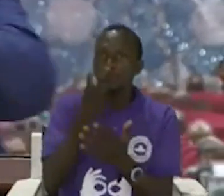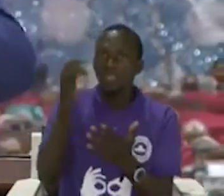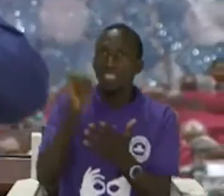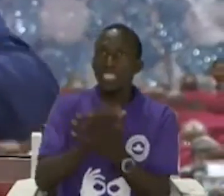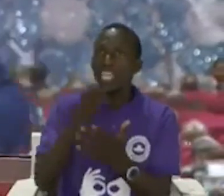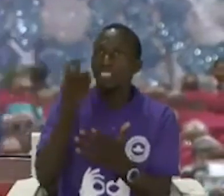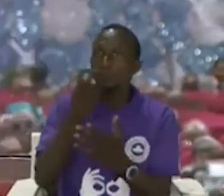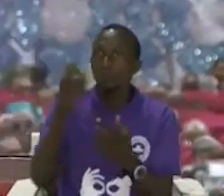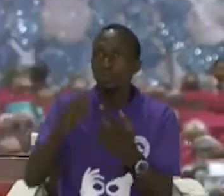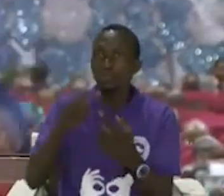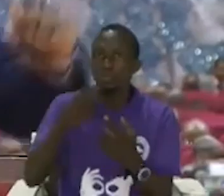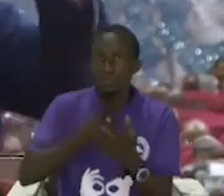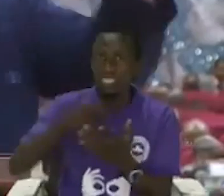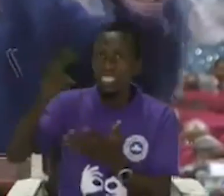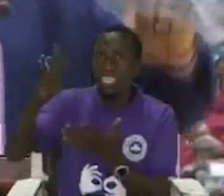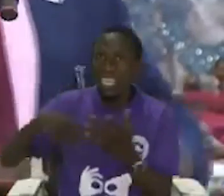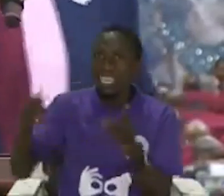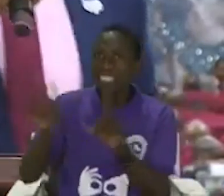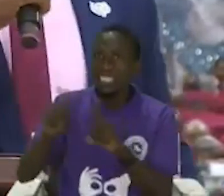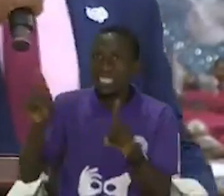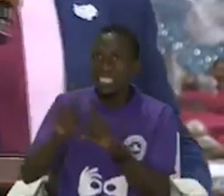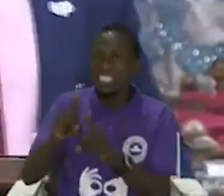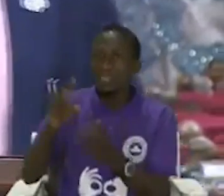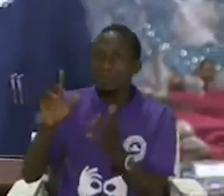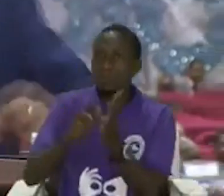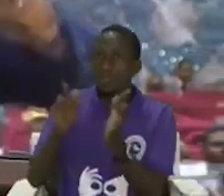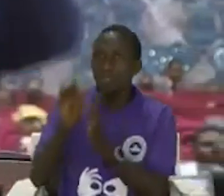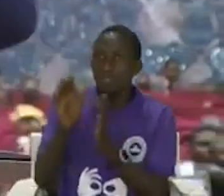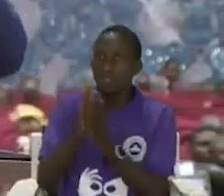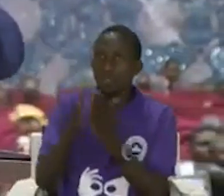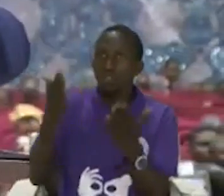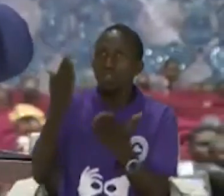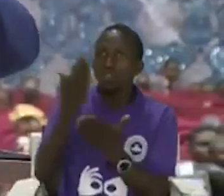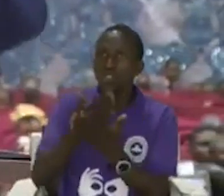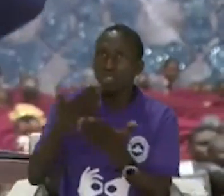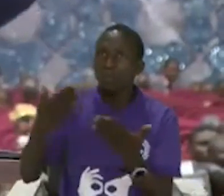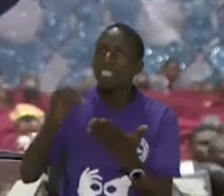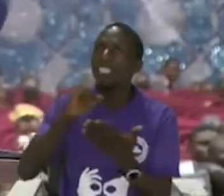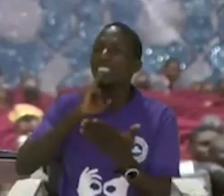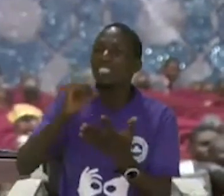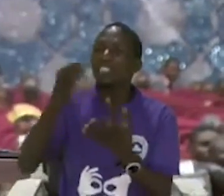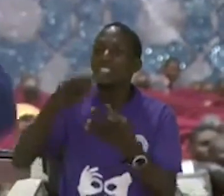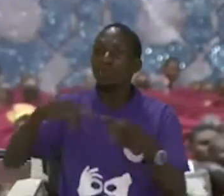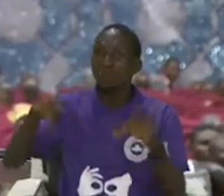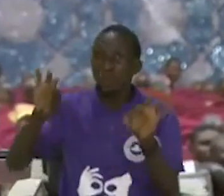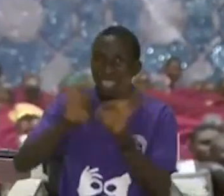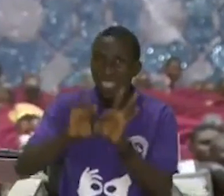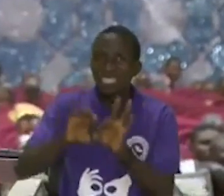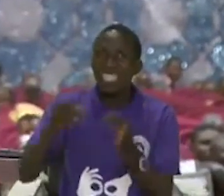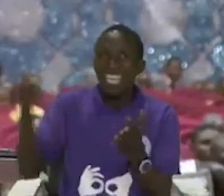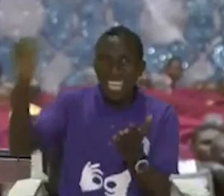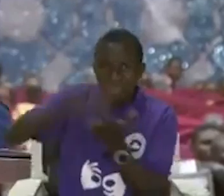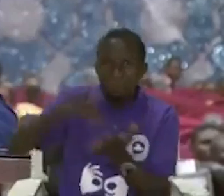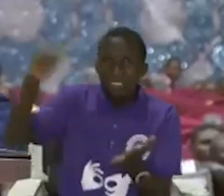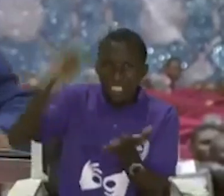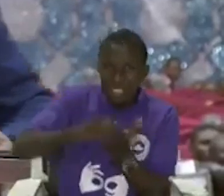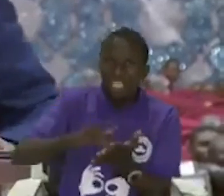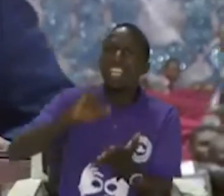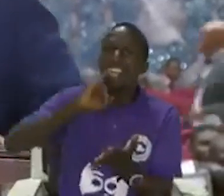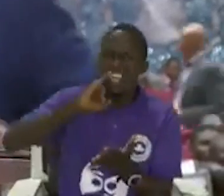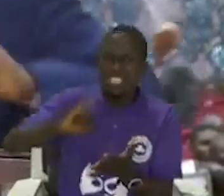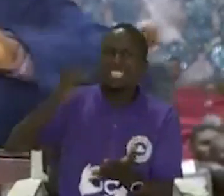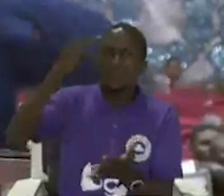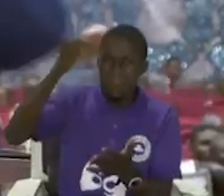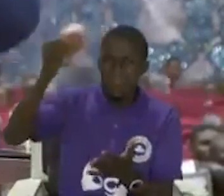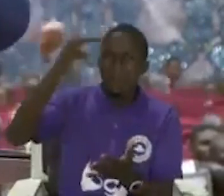read the same scripture. But something is very important. Repetition is retention. So I'm going to read it back to